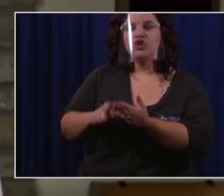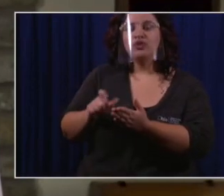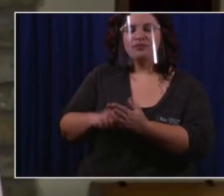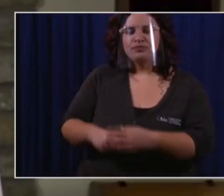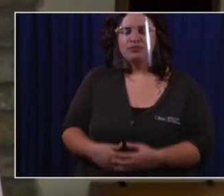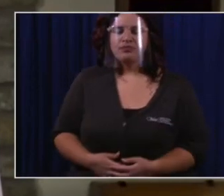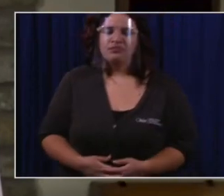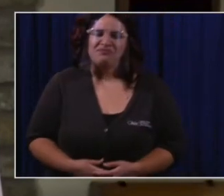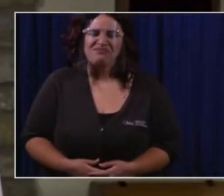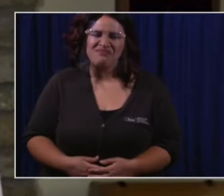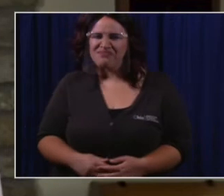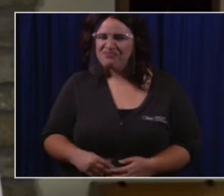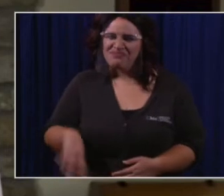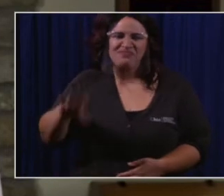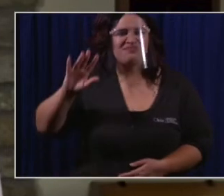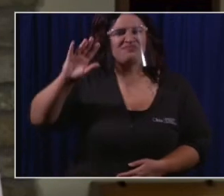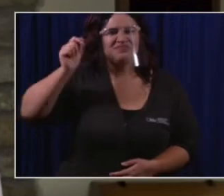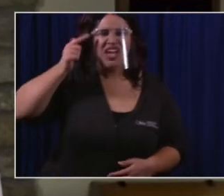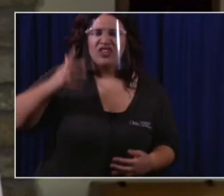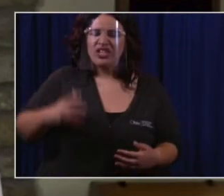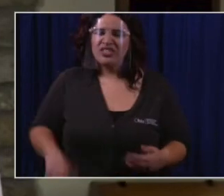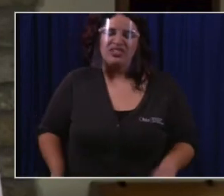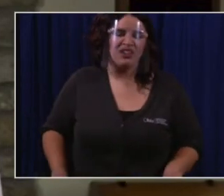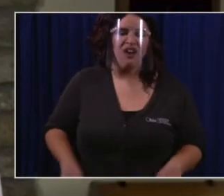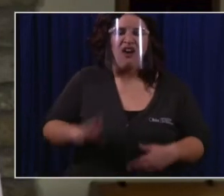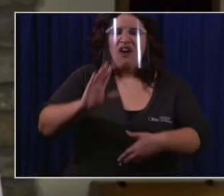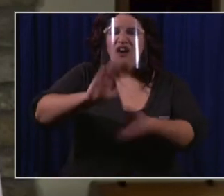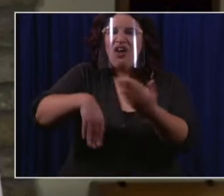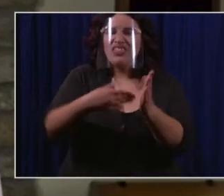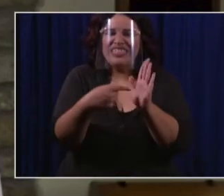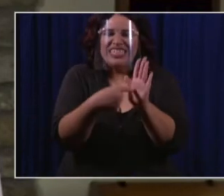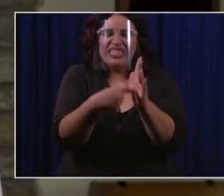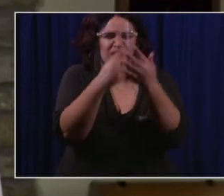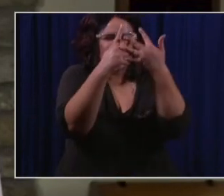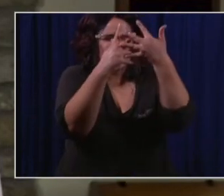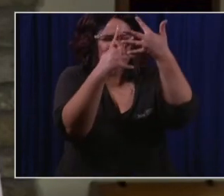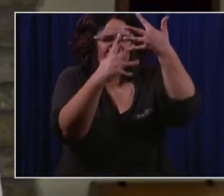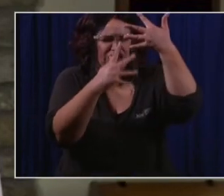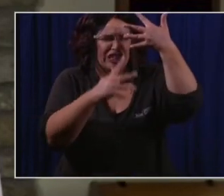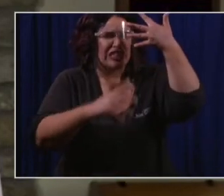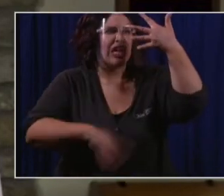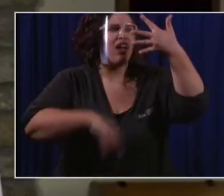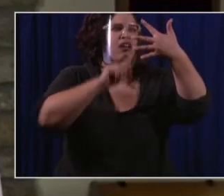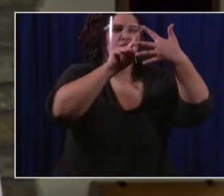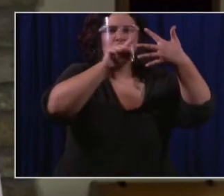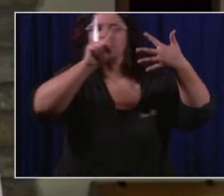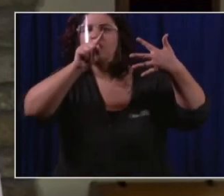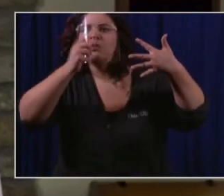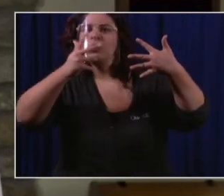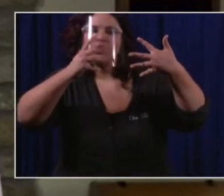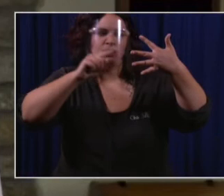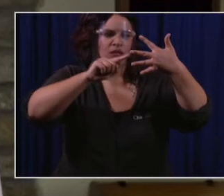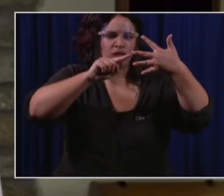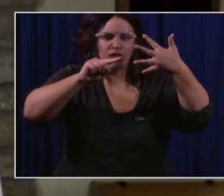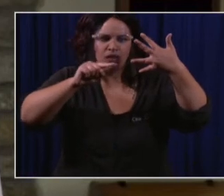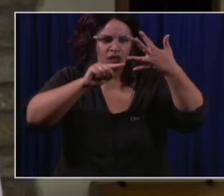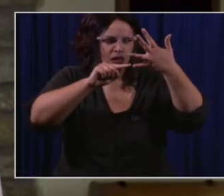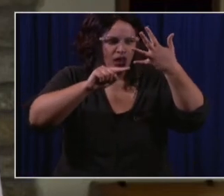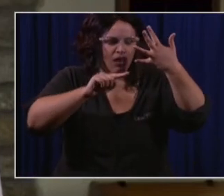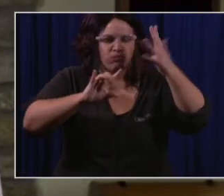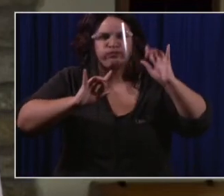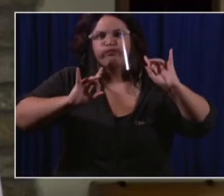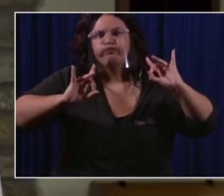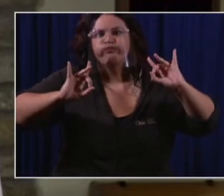hospital rolls, death counts, positivity, I mean, all the indicators are moving in the wrong direction. Is there any kind of policy